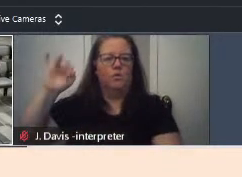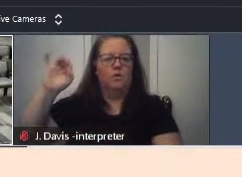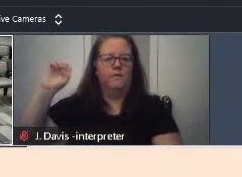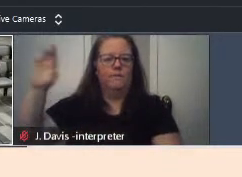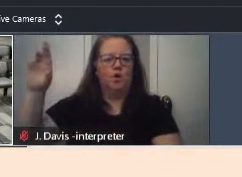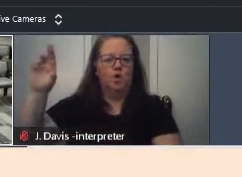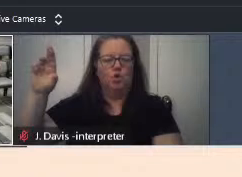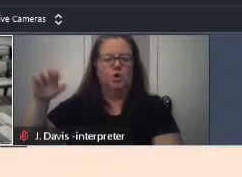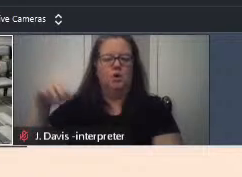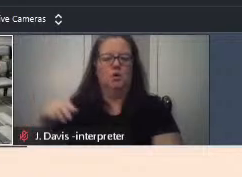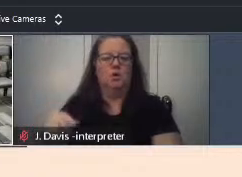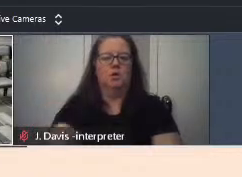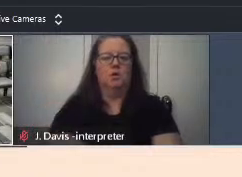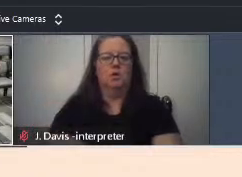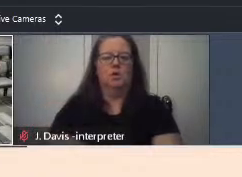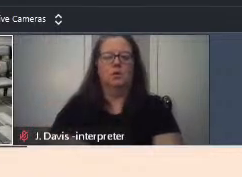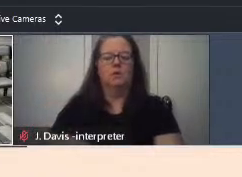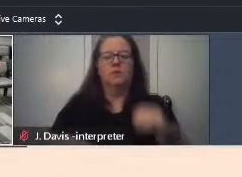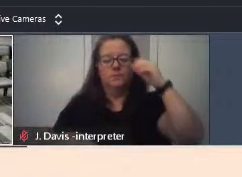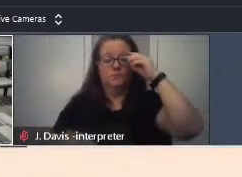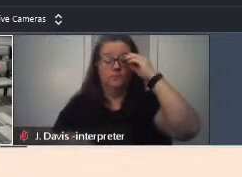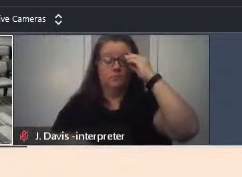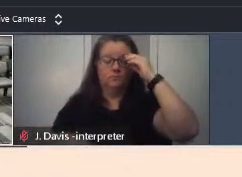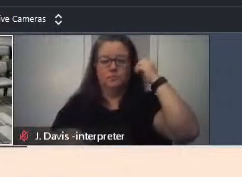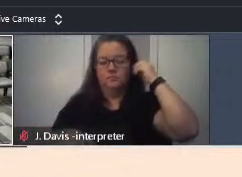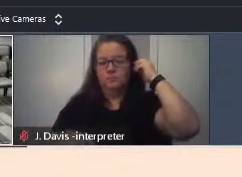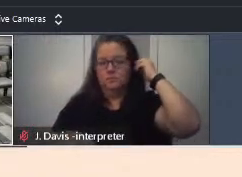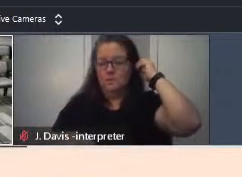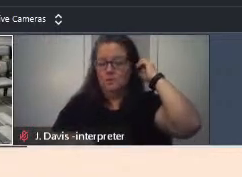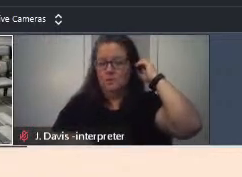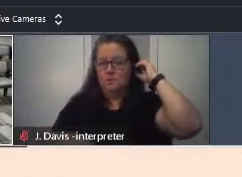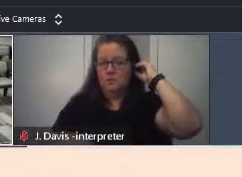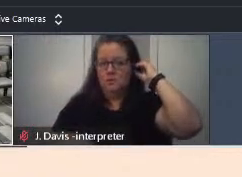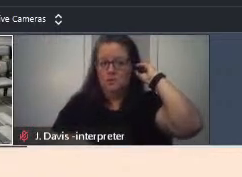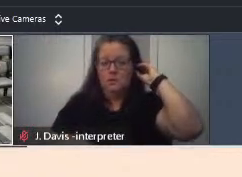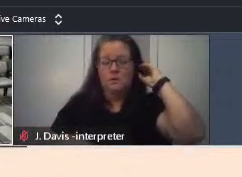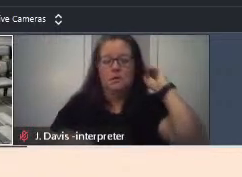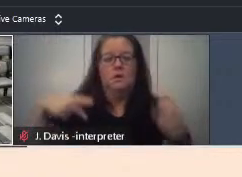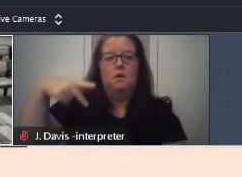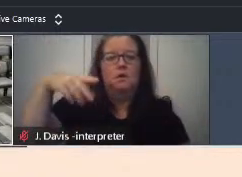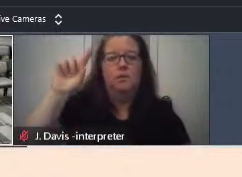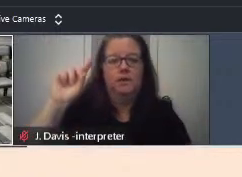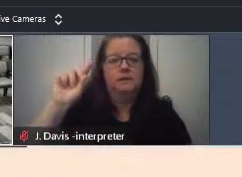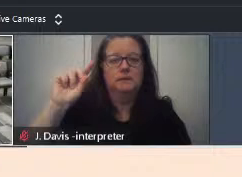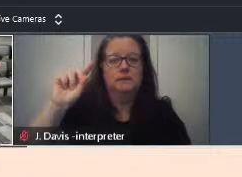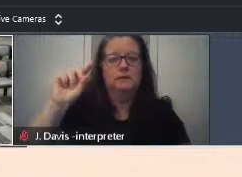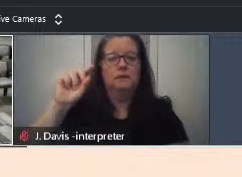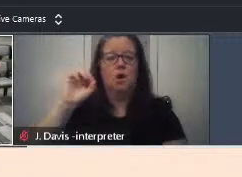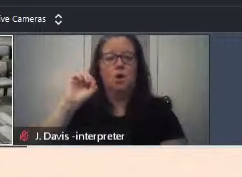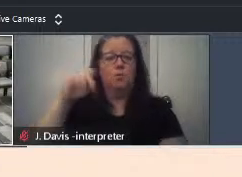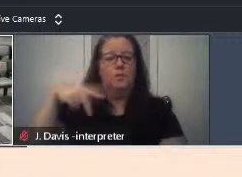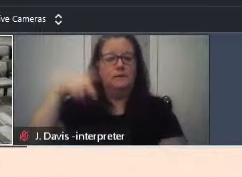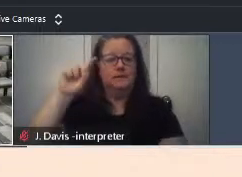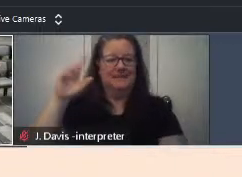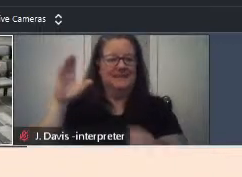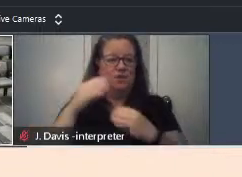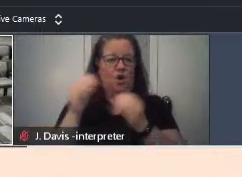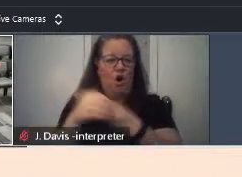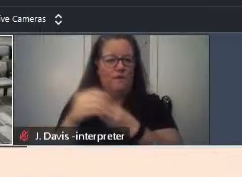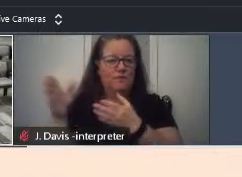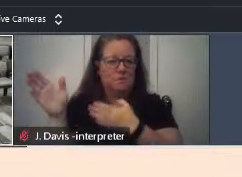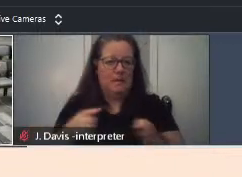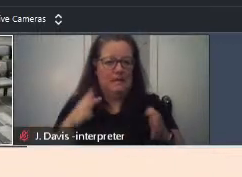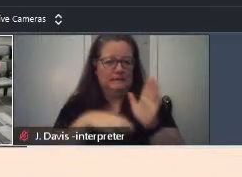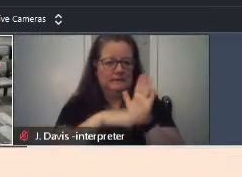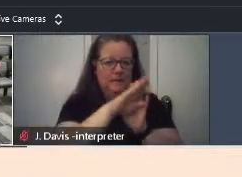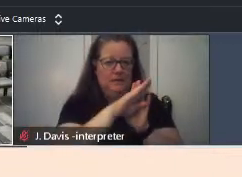Sorry, my fingers aren't working. I can't flip my paper. So OPD, as y'all know, y'all deal with OPD a lot. They're the ones who set